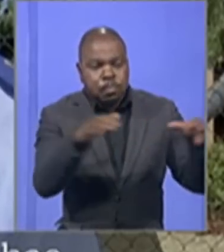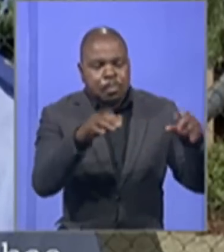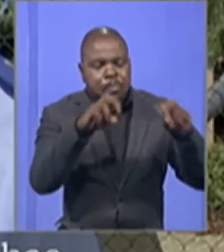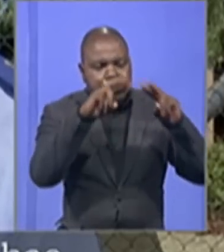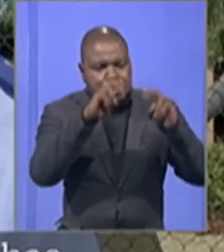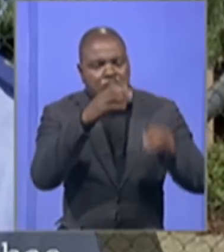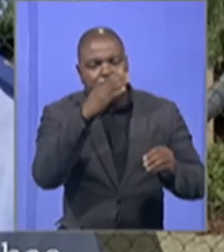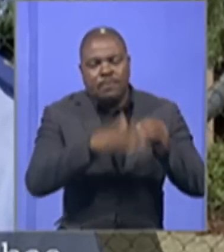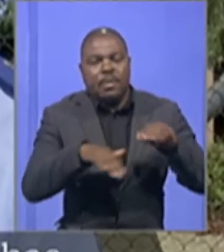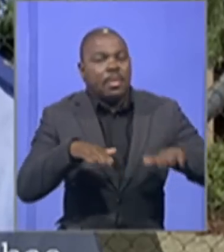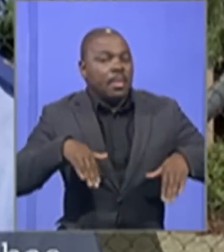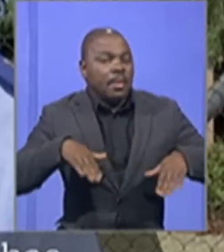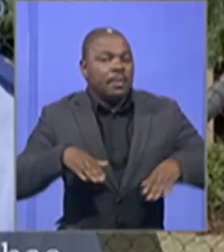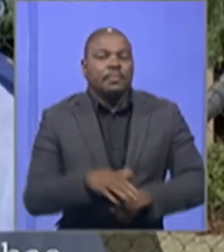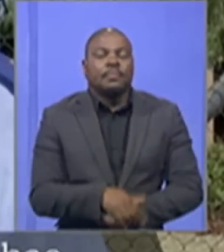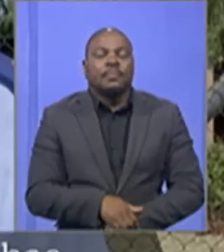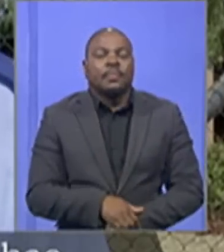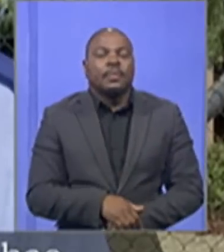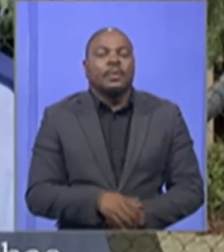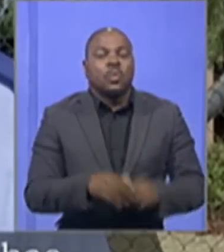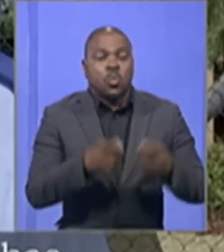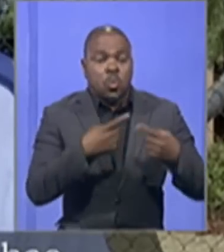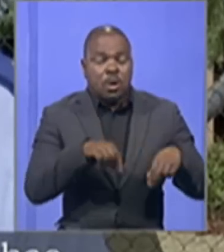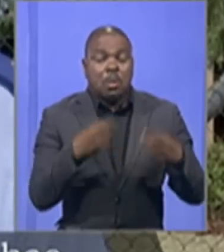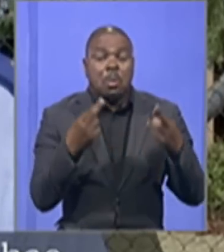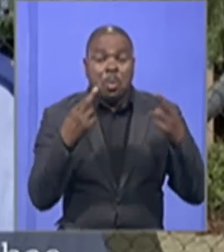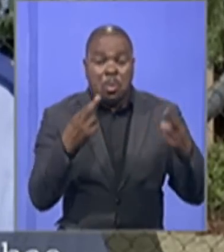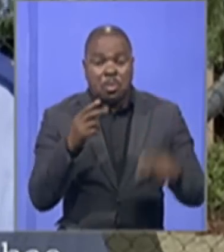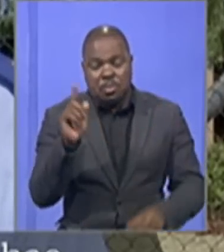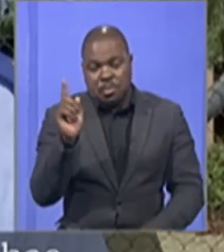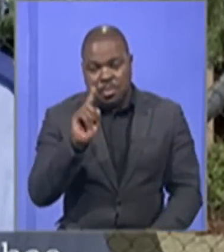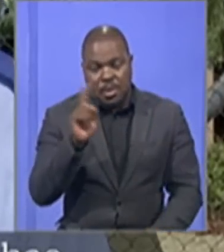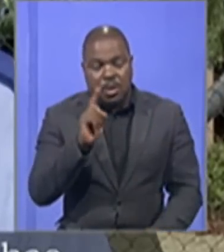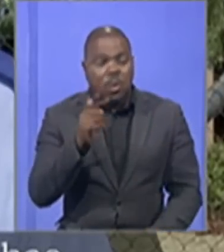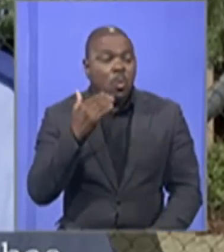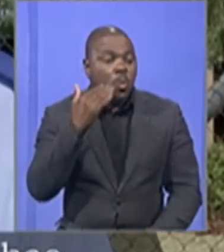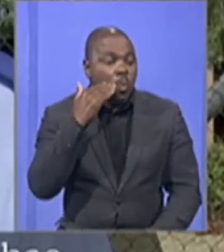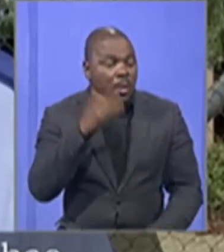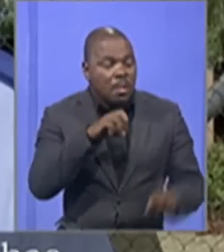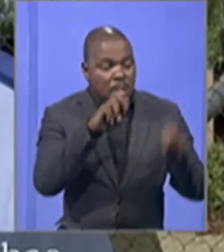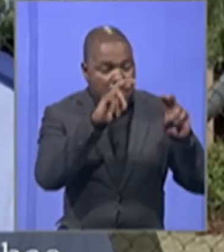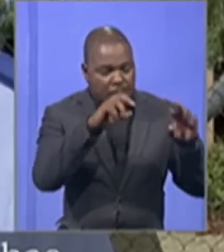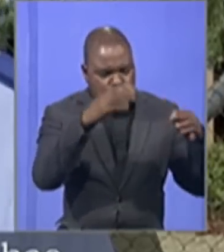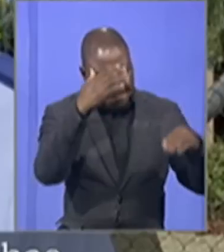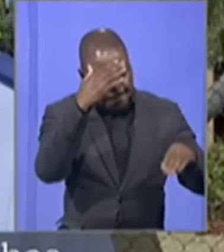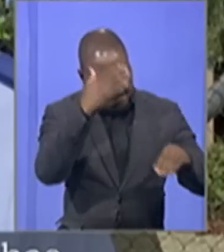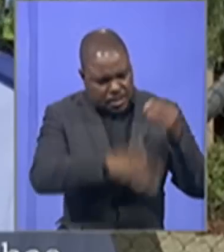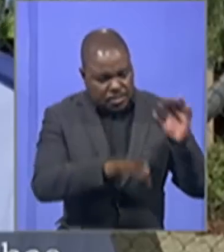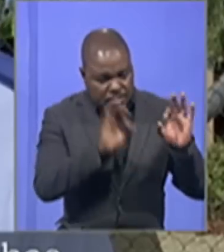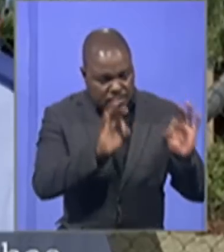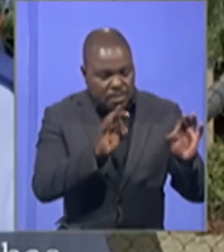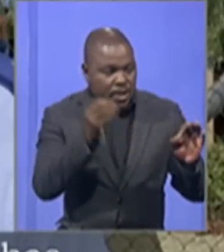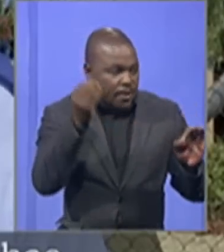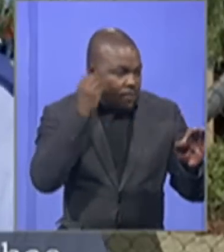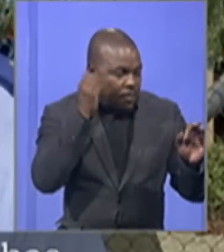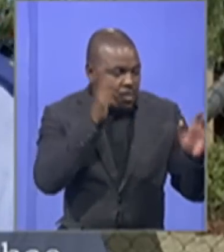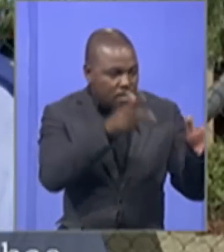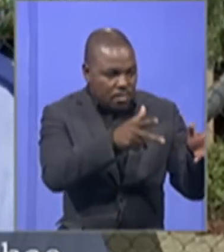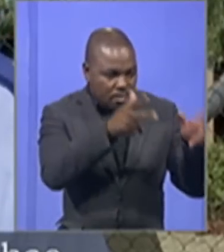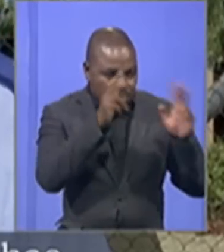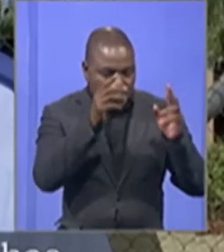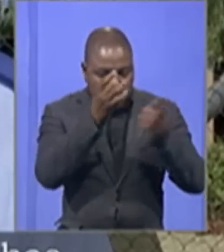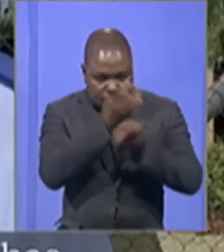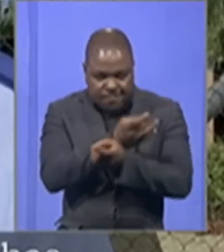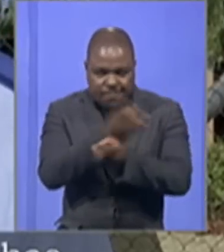the investigation. We hope that as soon as they are done, then that information will be